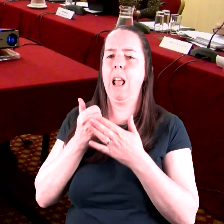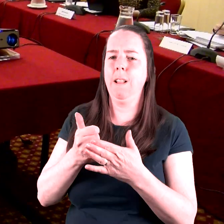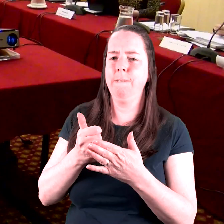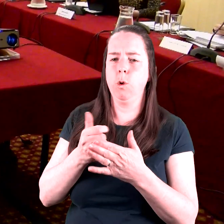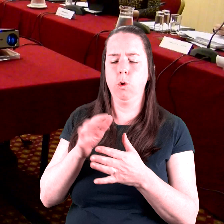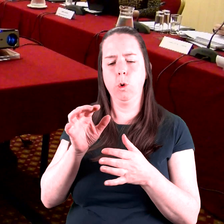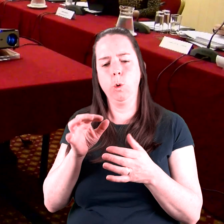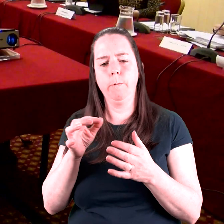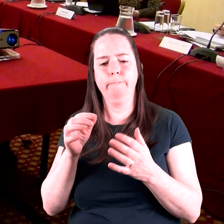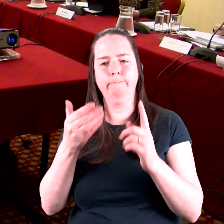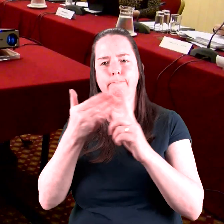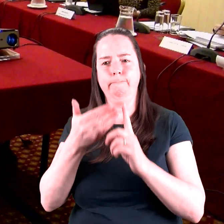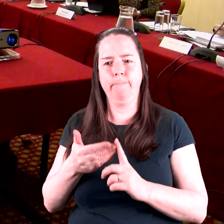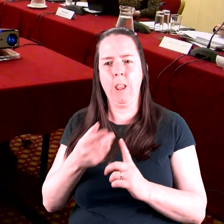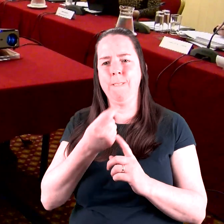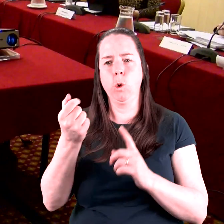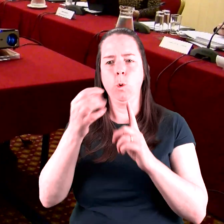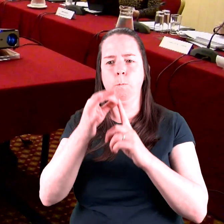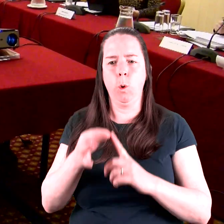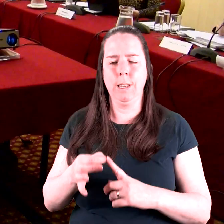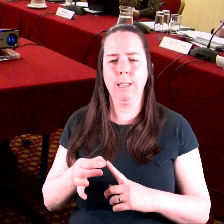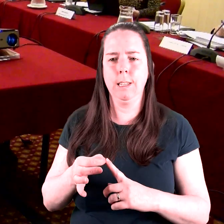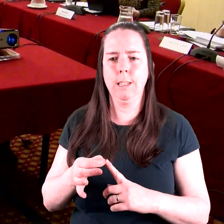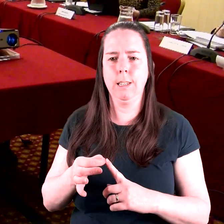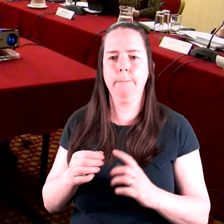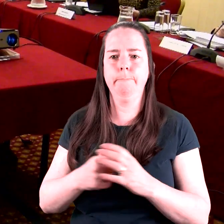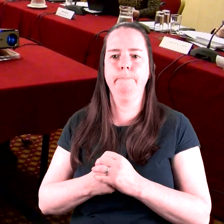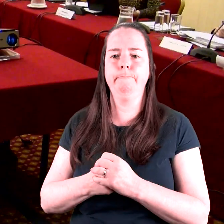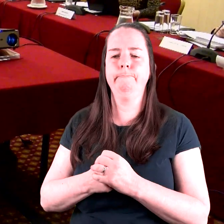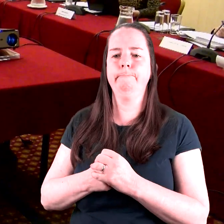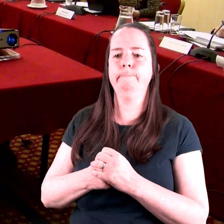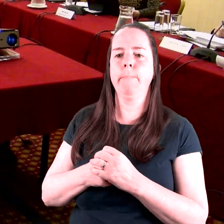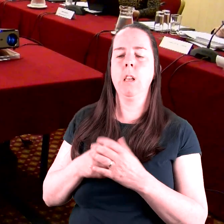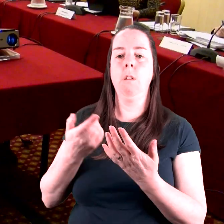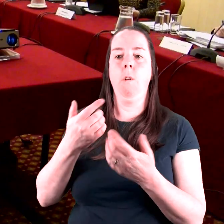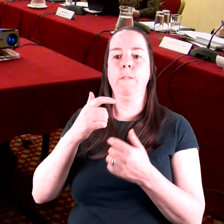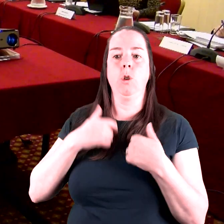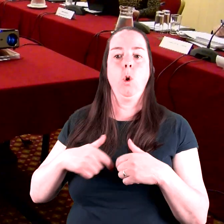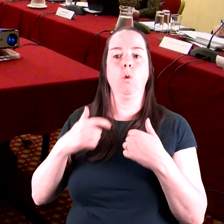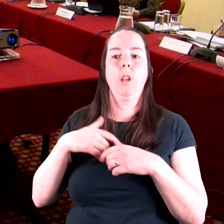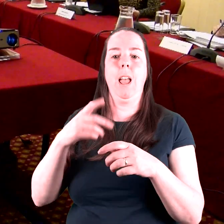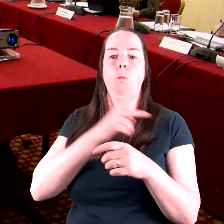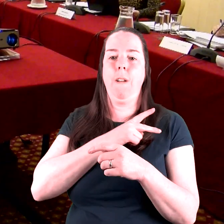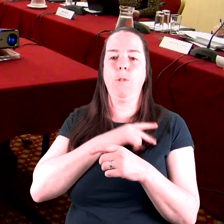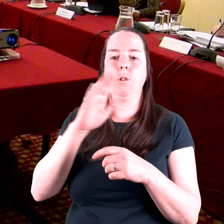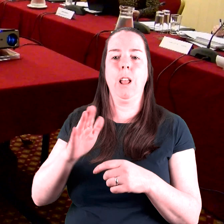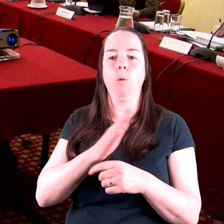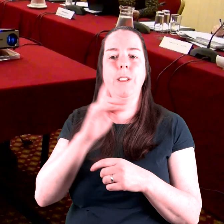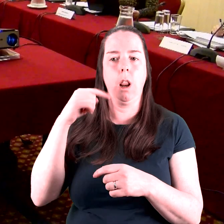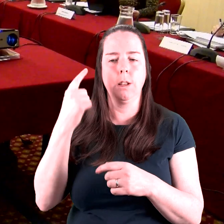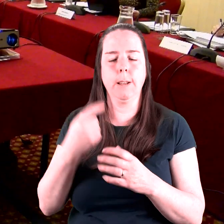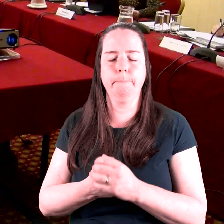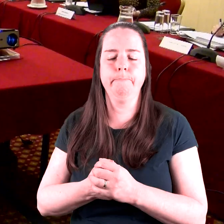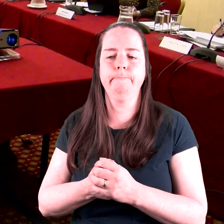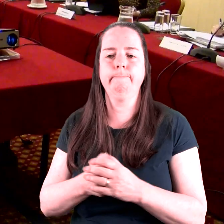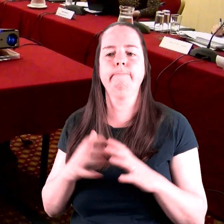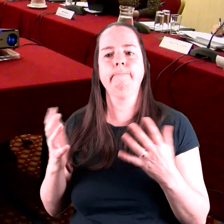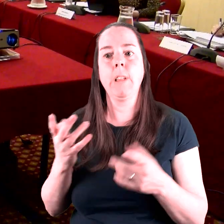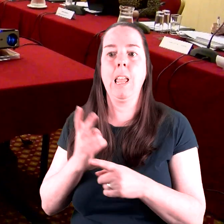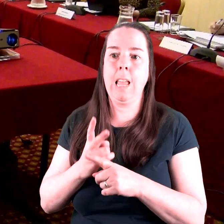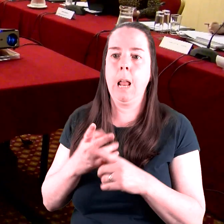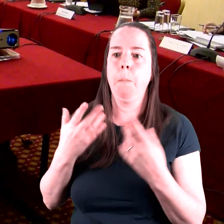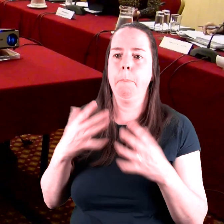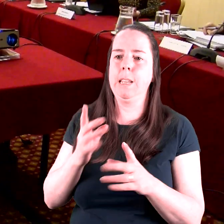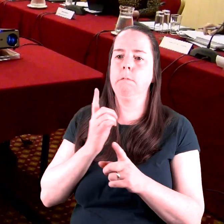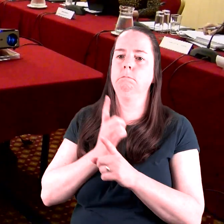it's just helpful just to pick out some of those key features of the social care workforce in South